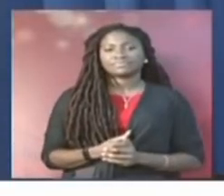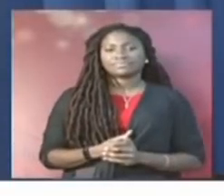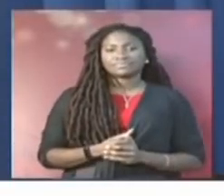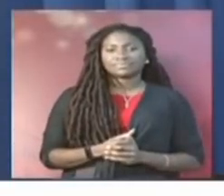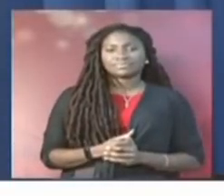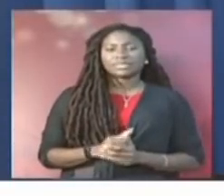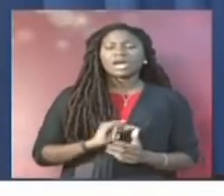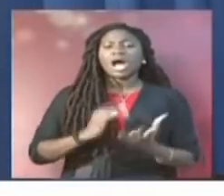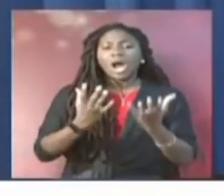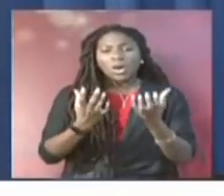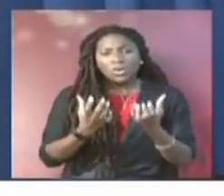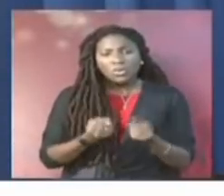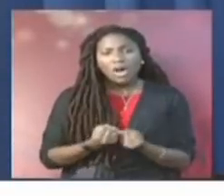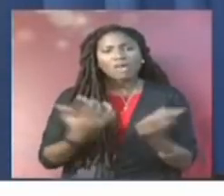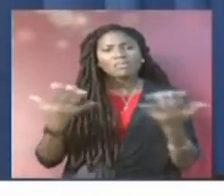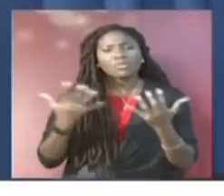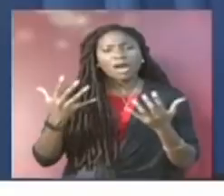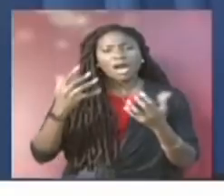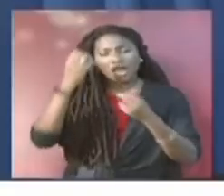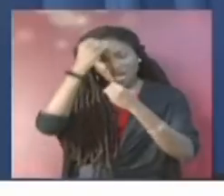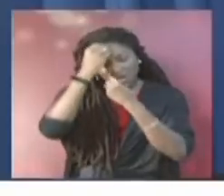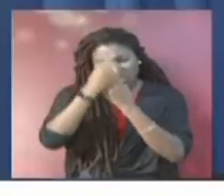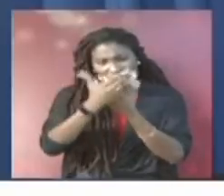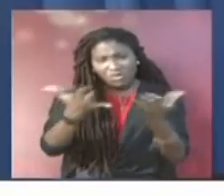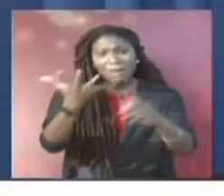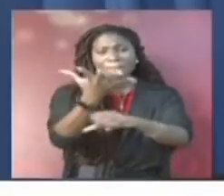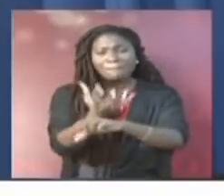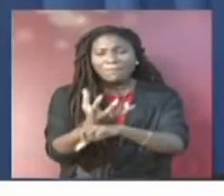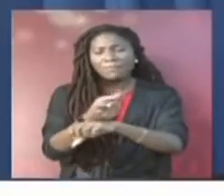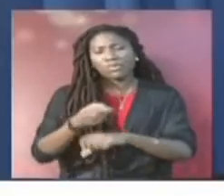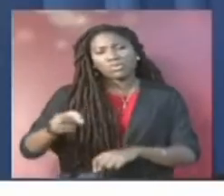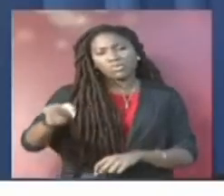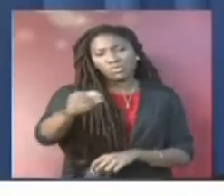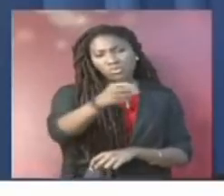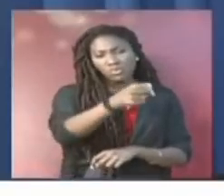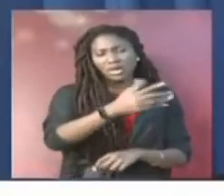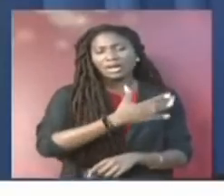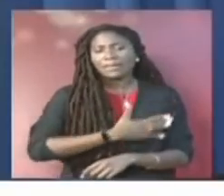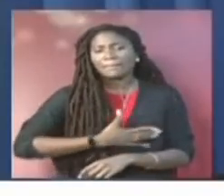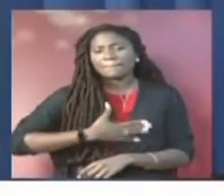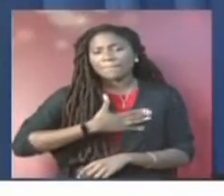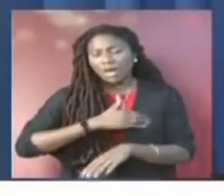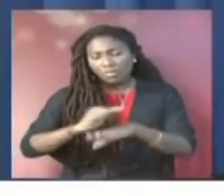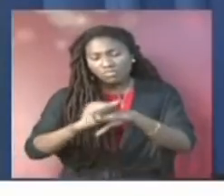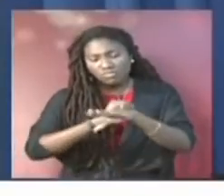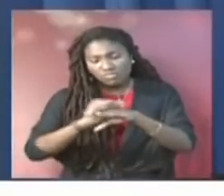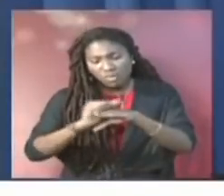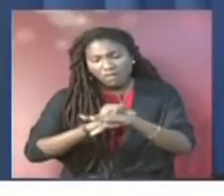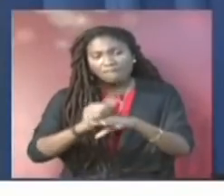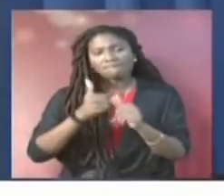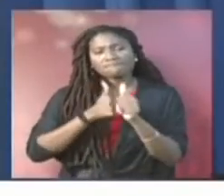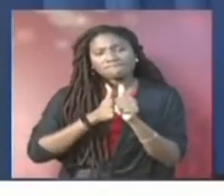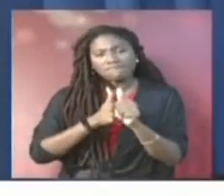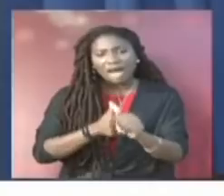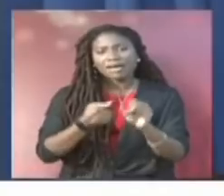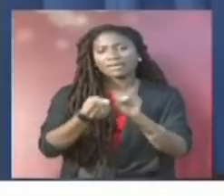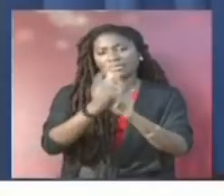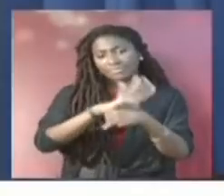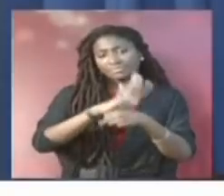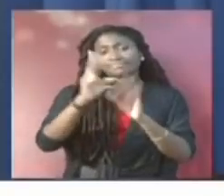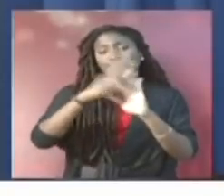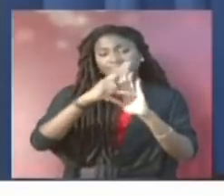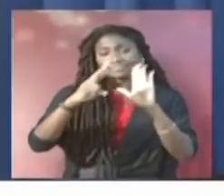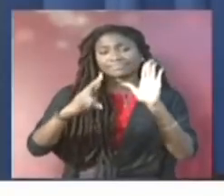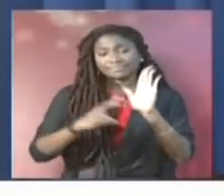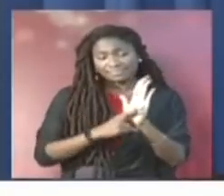again appeal to members of the population to please practice and adhere to all the COVID-19 prevention measures.